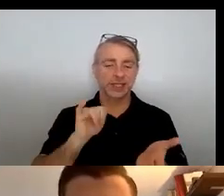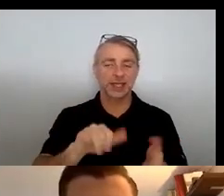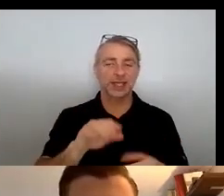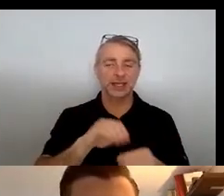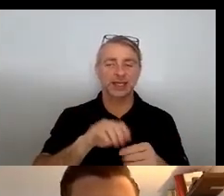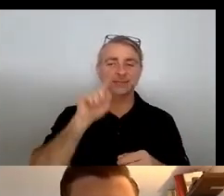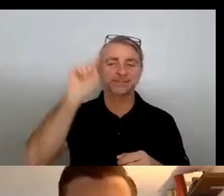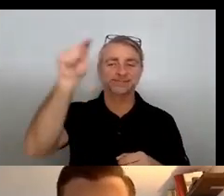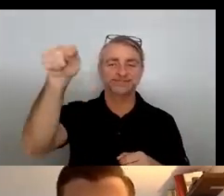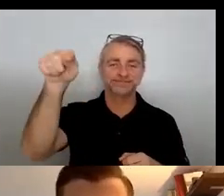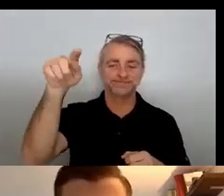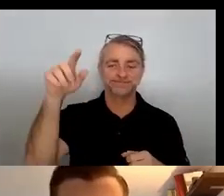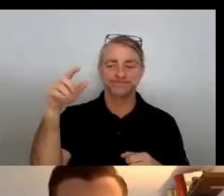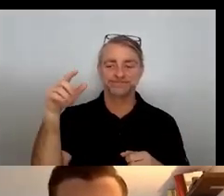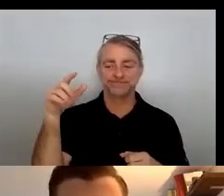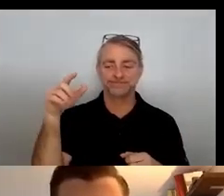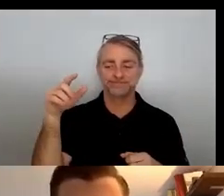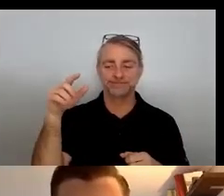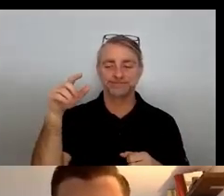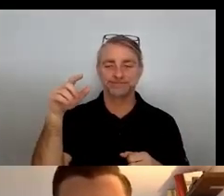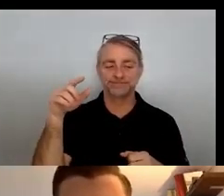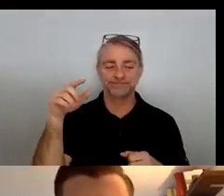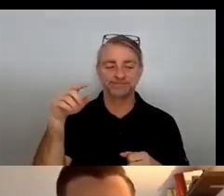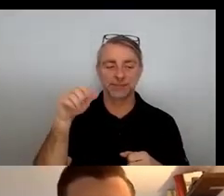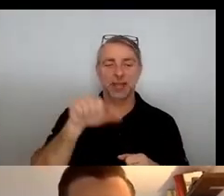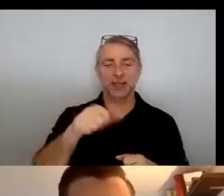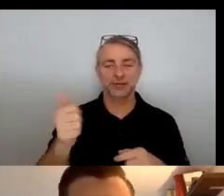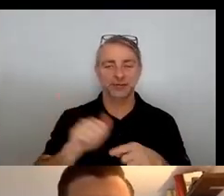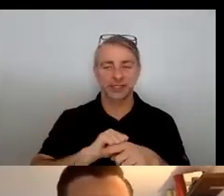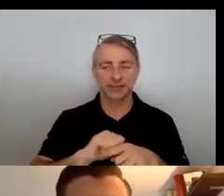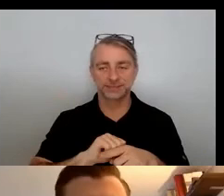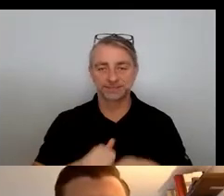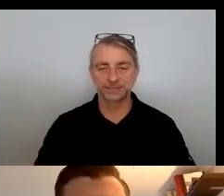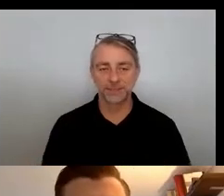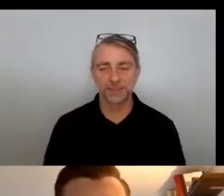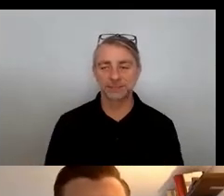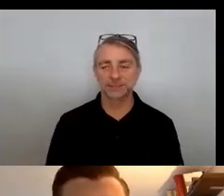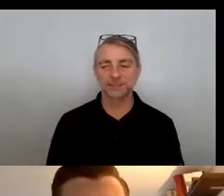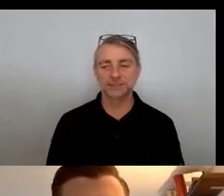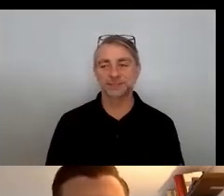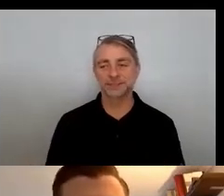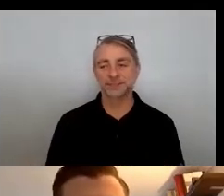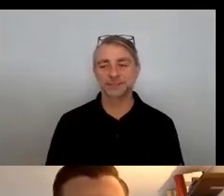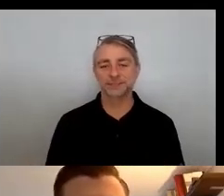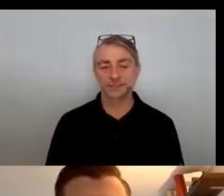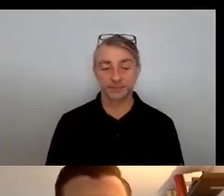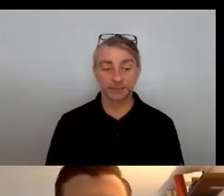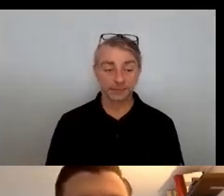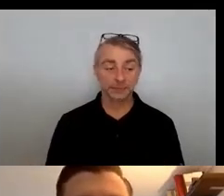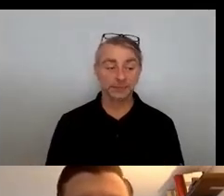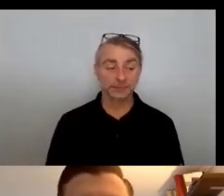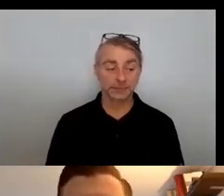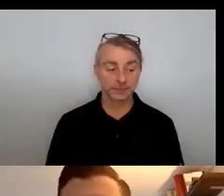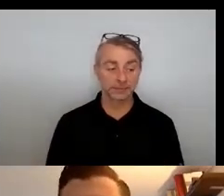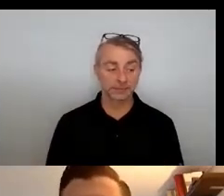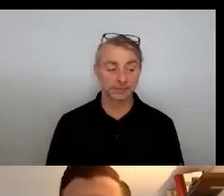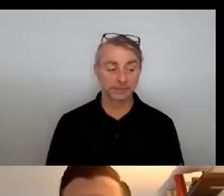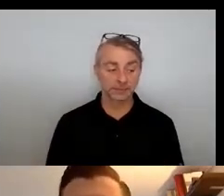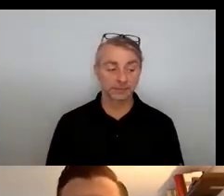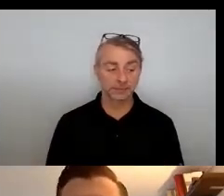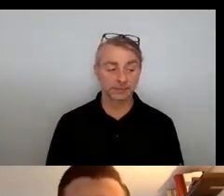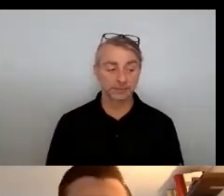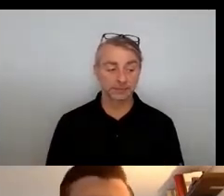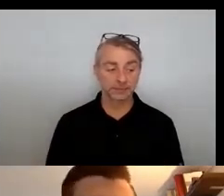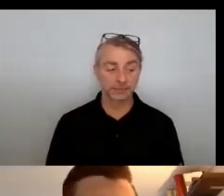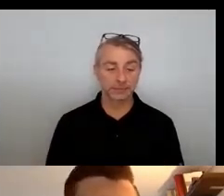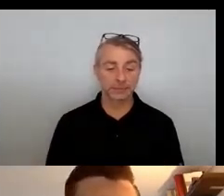our other trainings. So if you were to run all of this, you should get